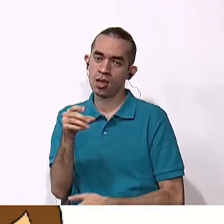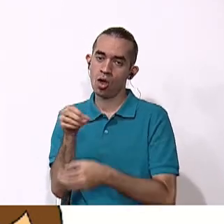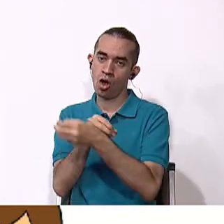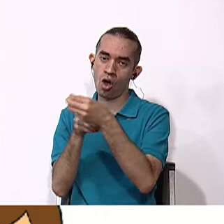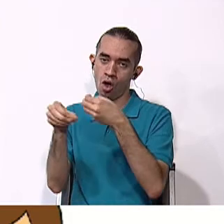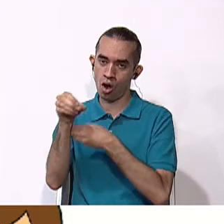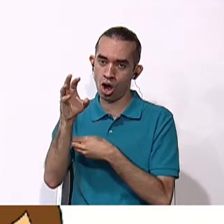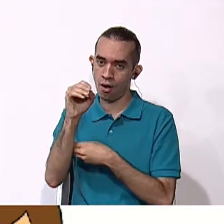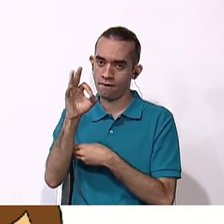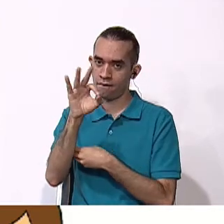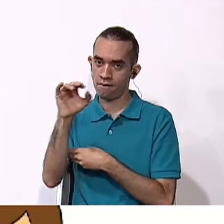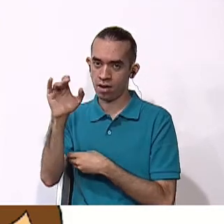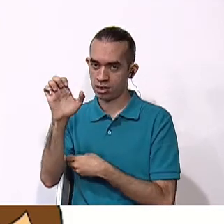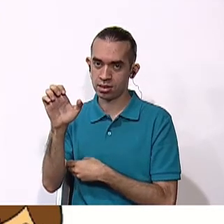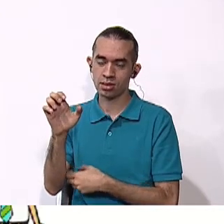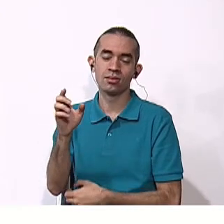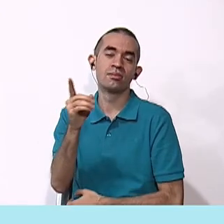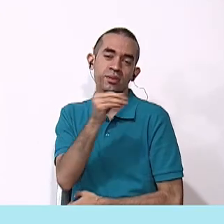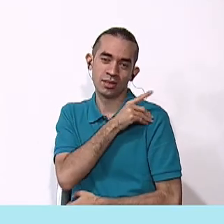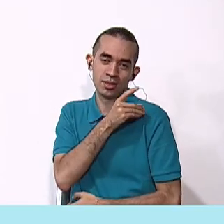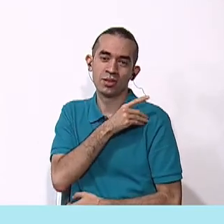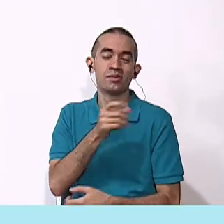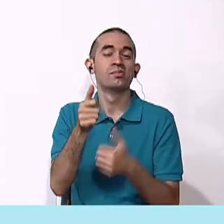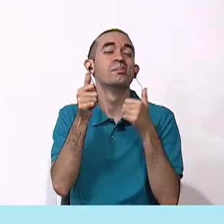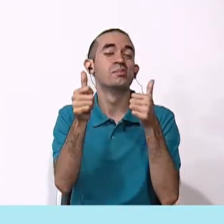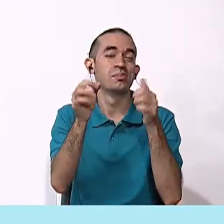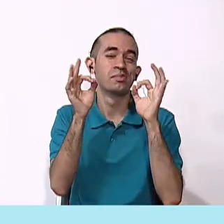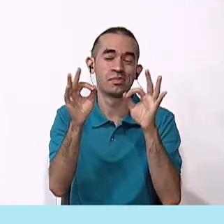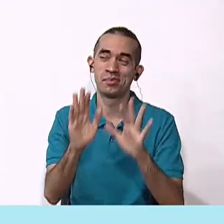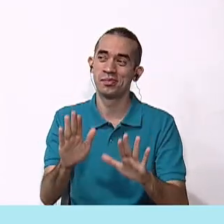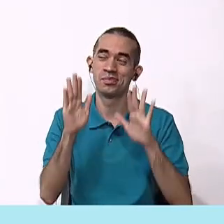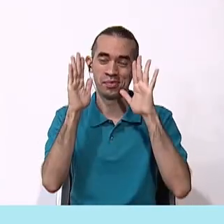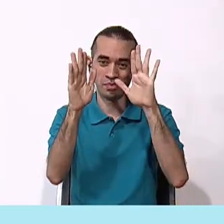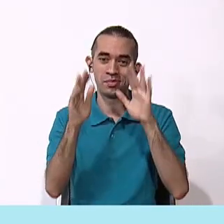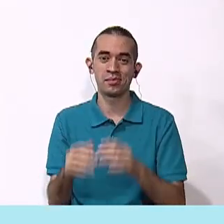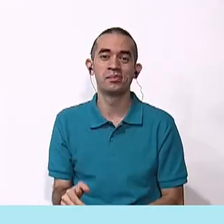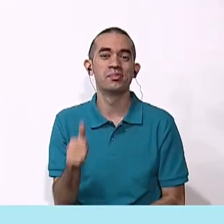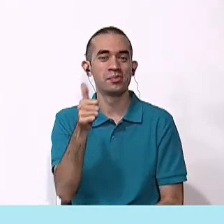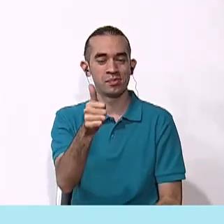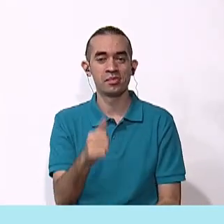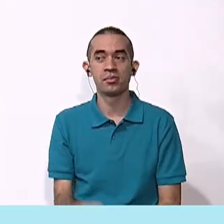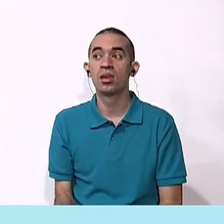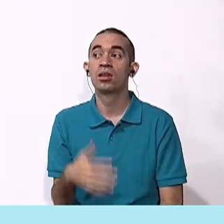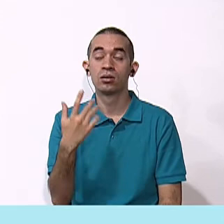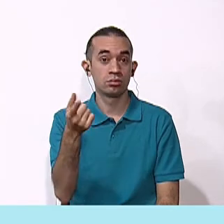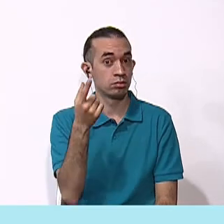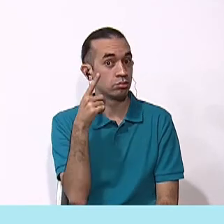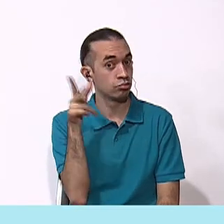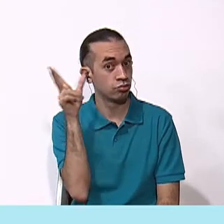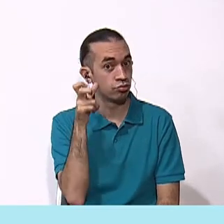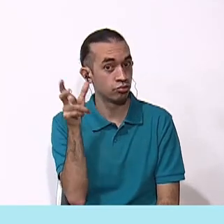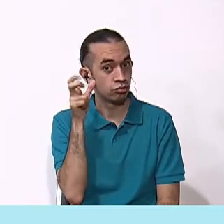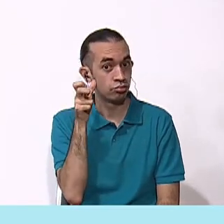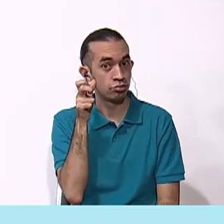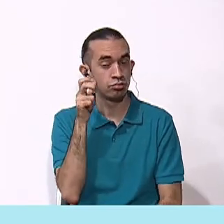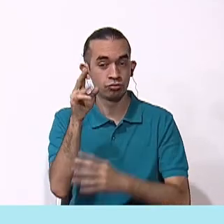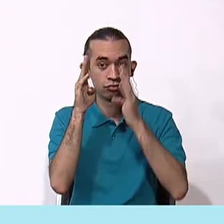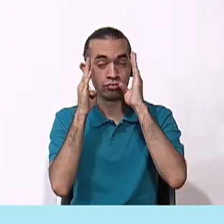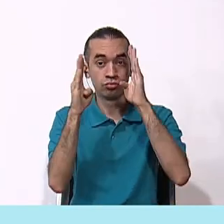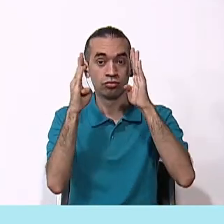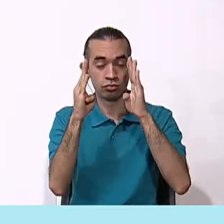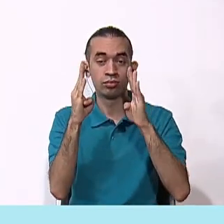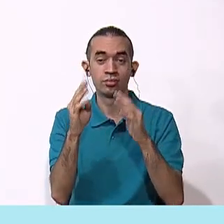principal office. Very good. Excellent, students. Now let's listen. Pay